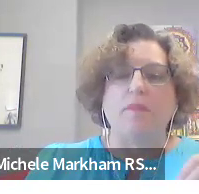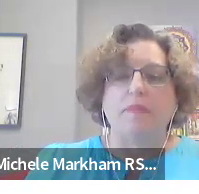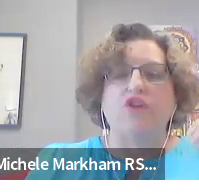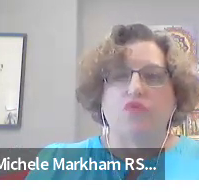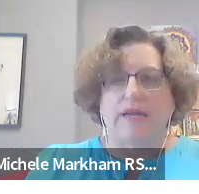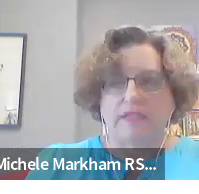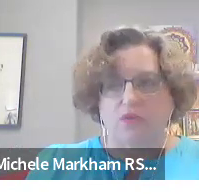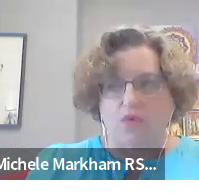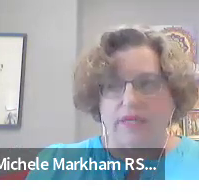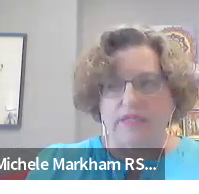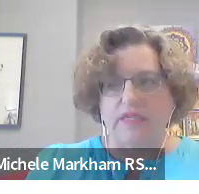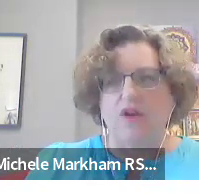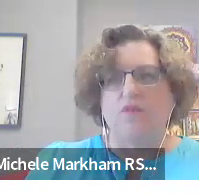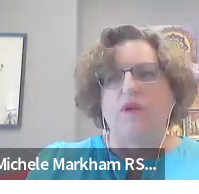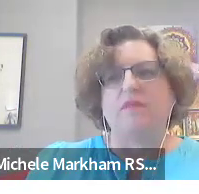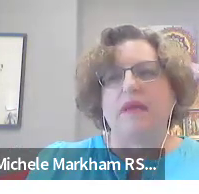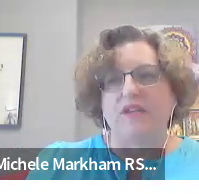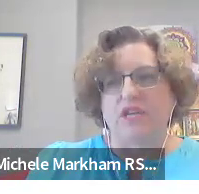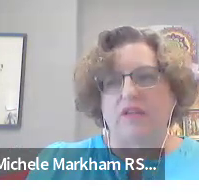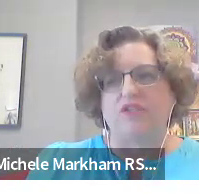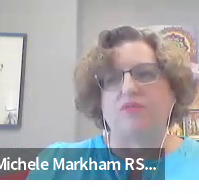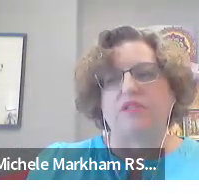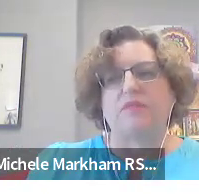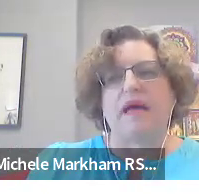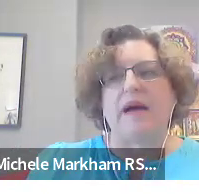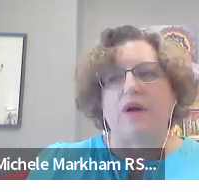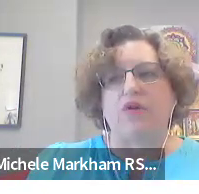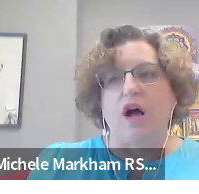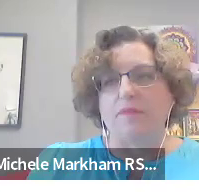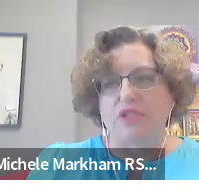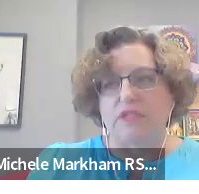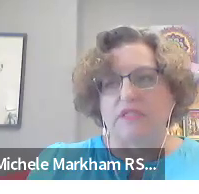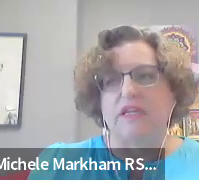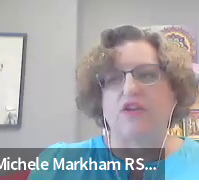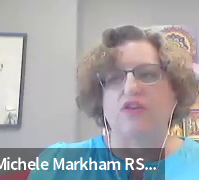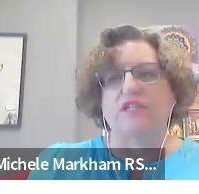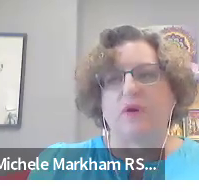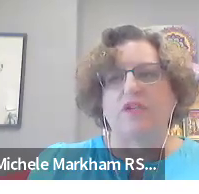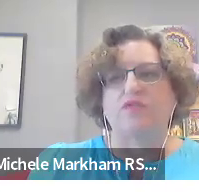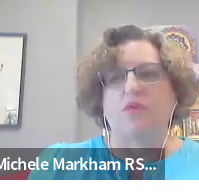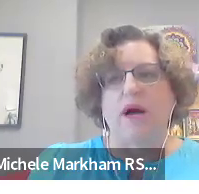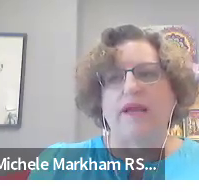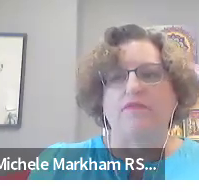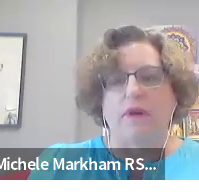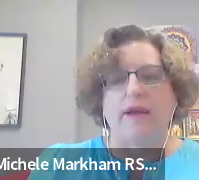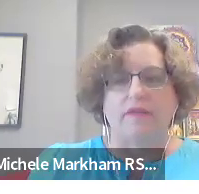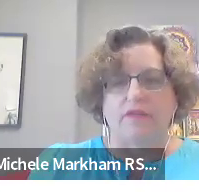would not be crisis oriented, one of the main challenges was to map out options that could respond to a wide variety of